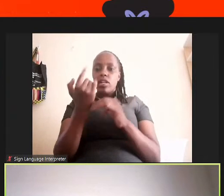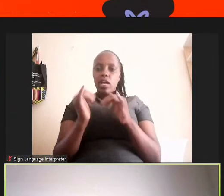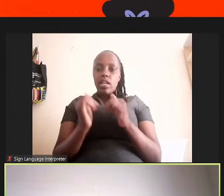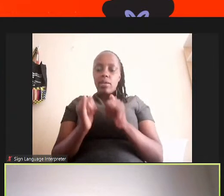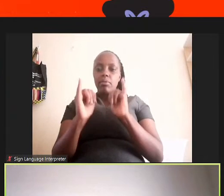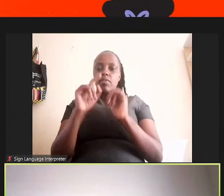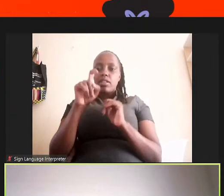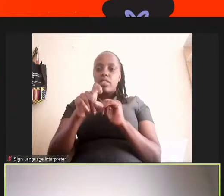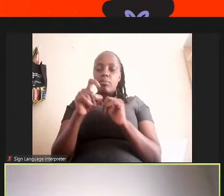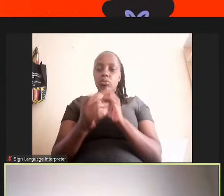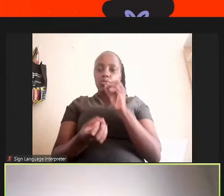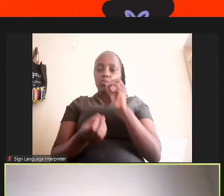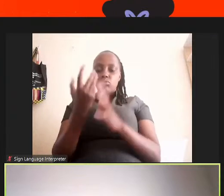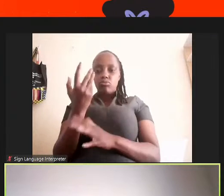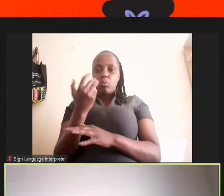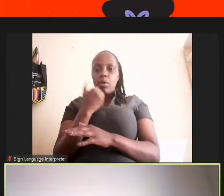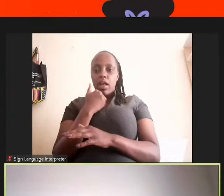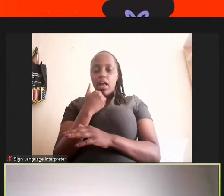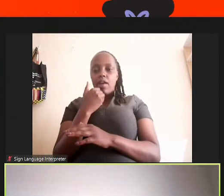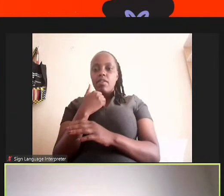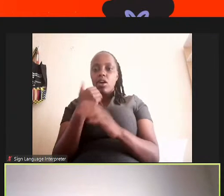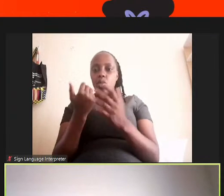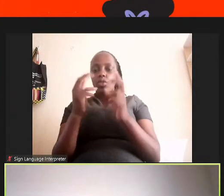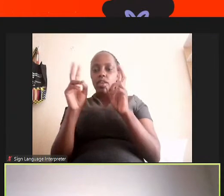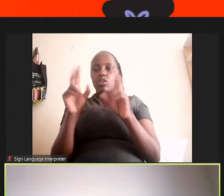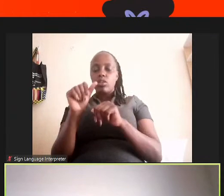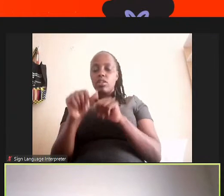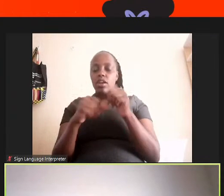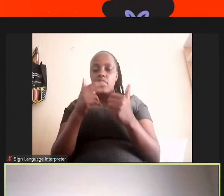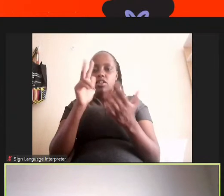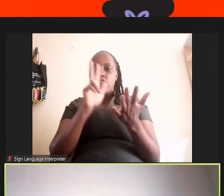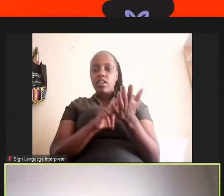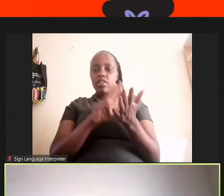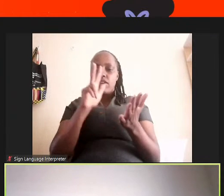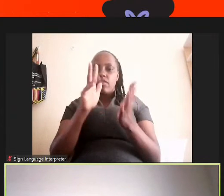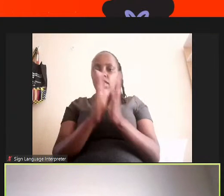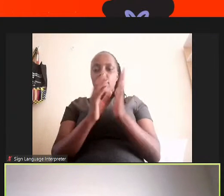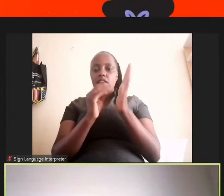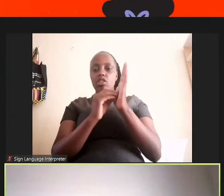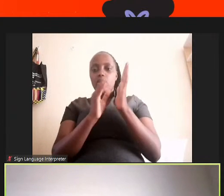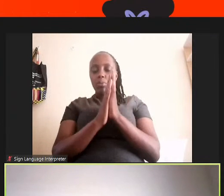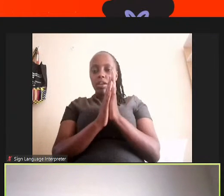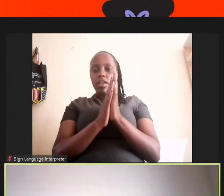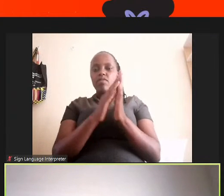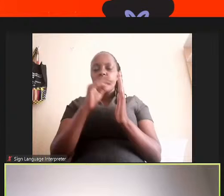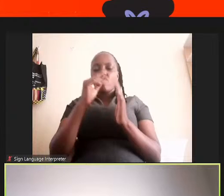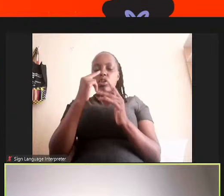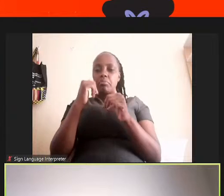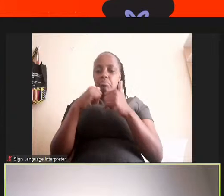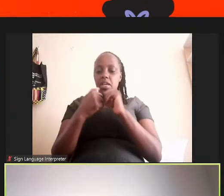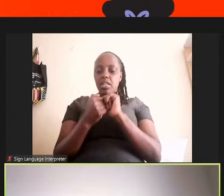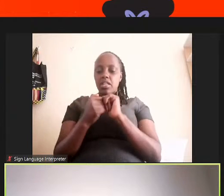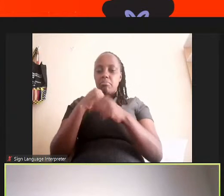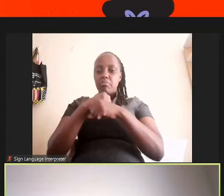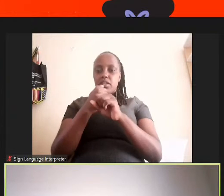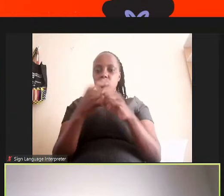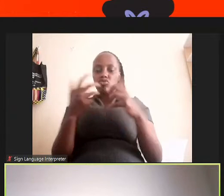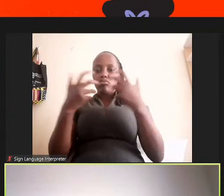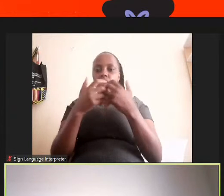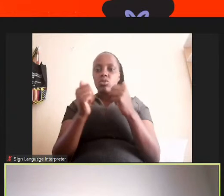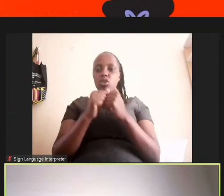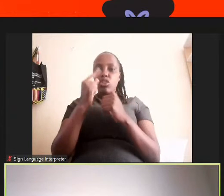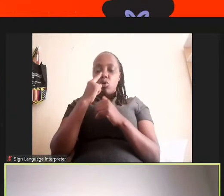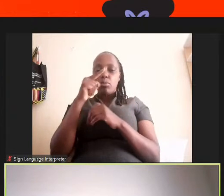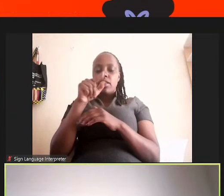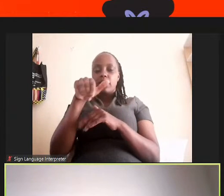because in terms of signing, ratifying, or domestication, they've already done that. So those are some of the areas that we need to be